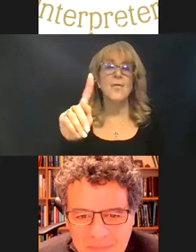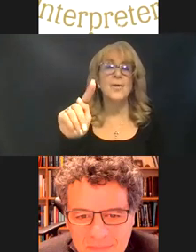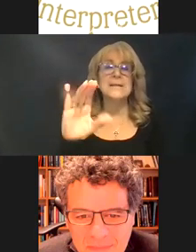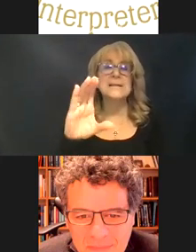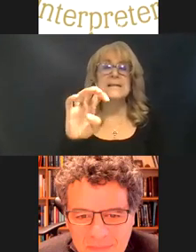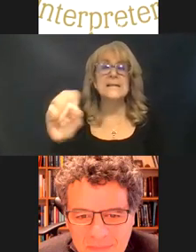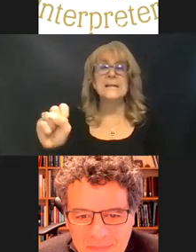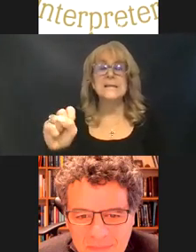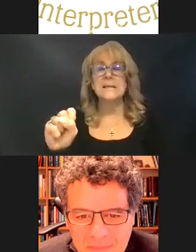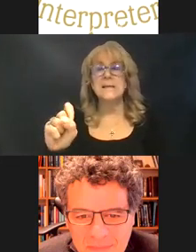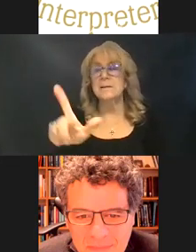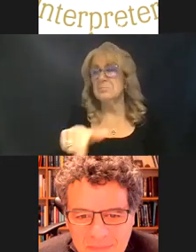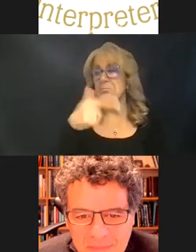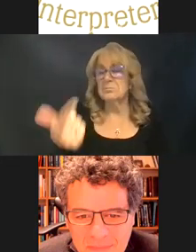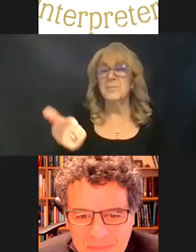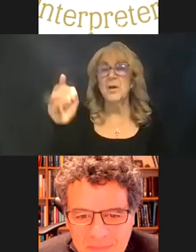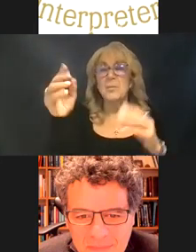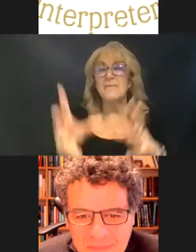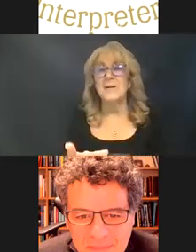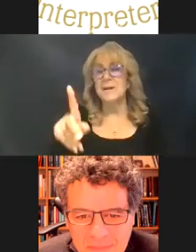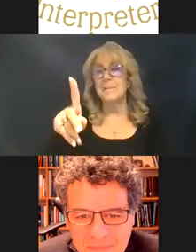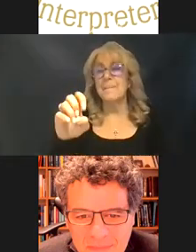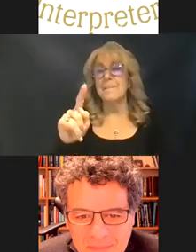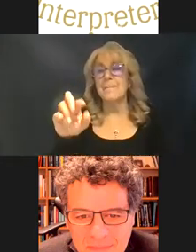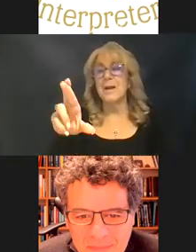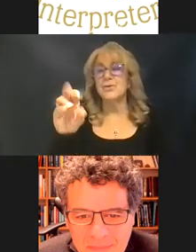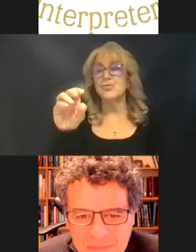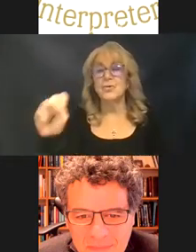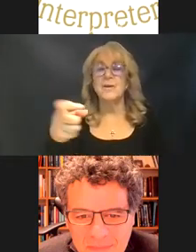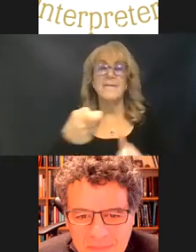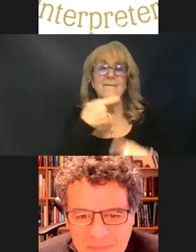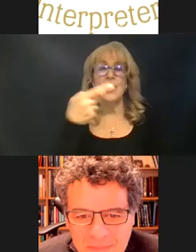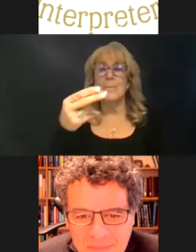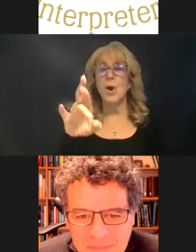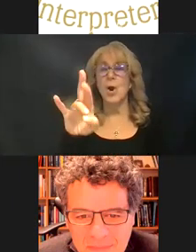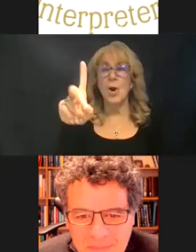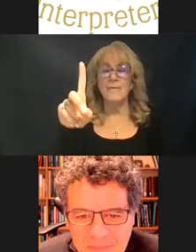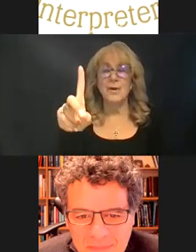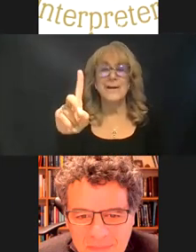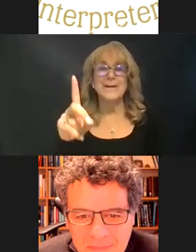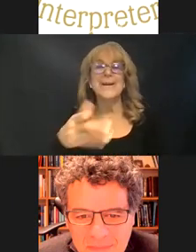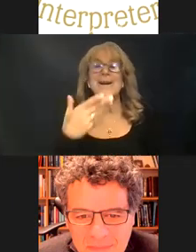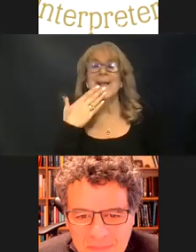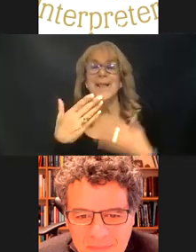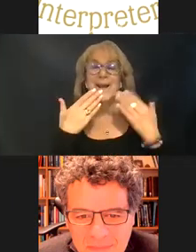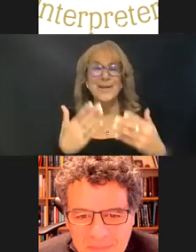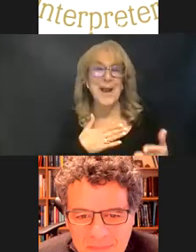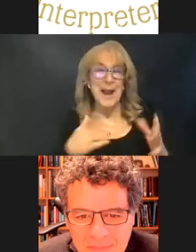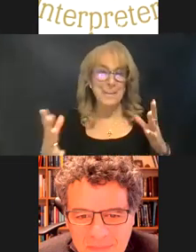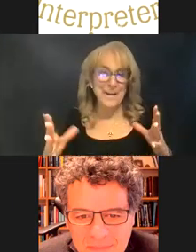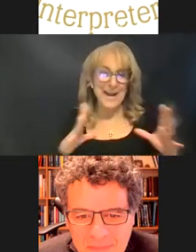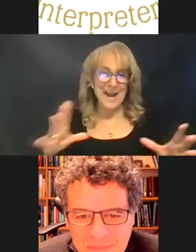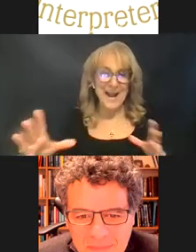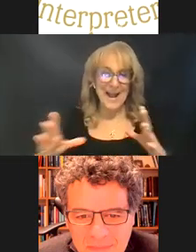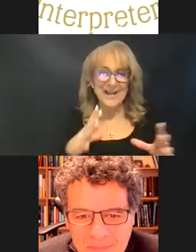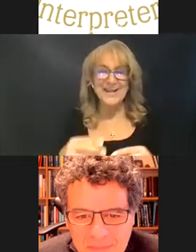to Professor Petros Koumoutsakos from Harvard. Petros, over to you. Thank you very much, Howard. Happy holidays, everyone. I just realized that